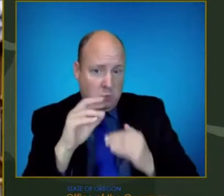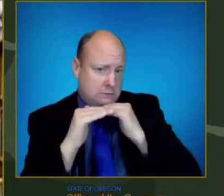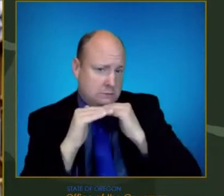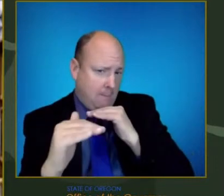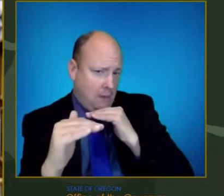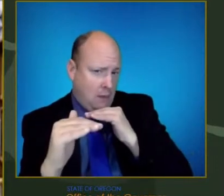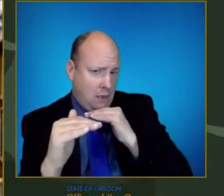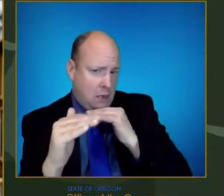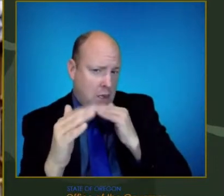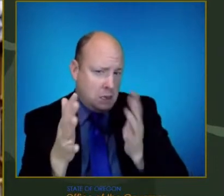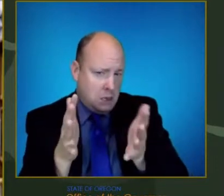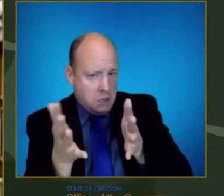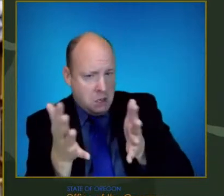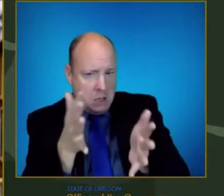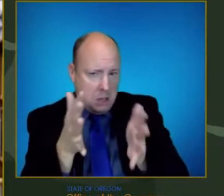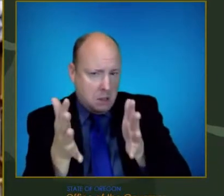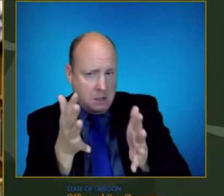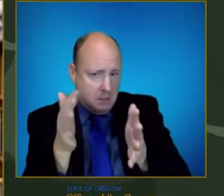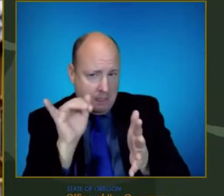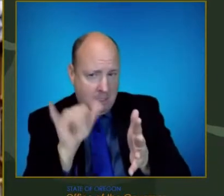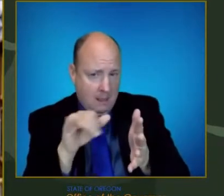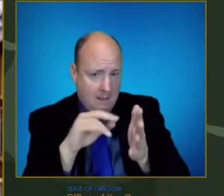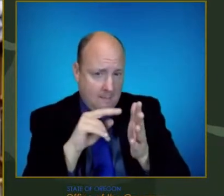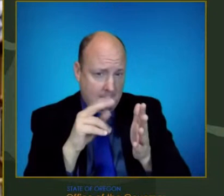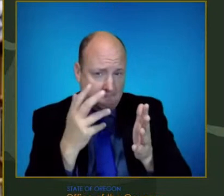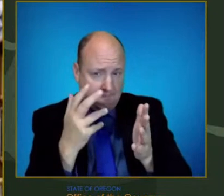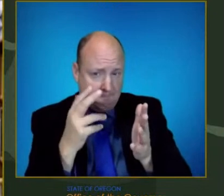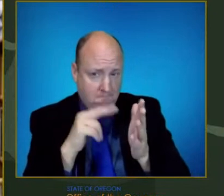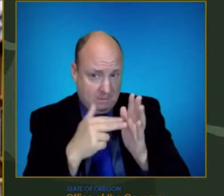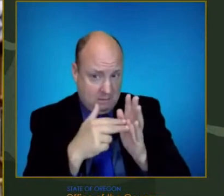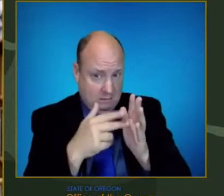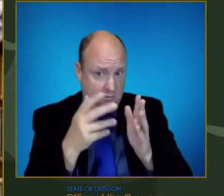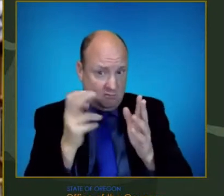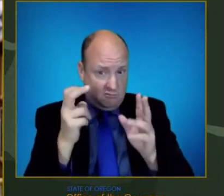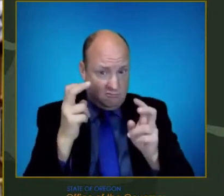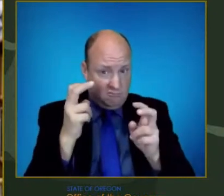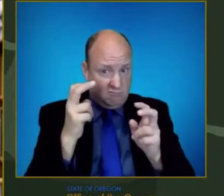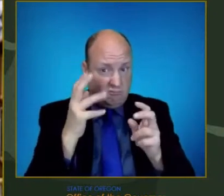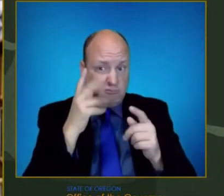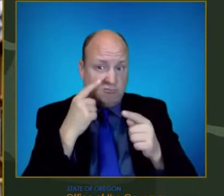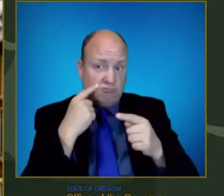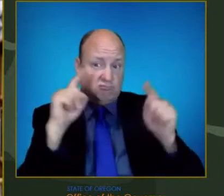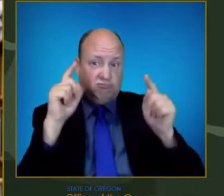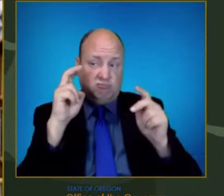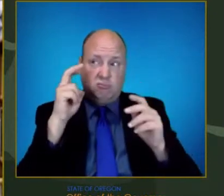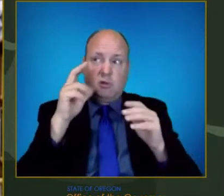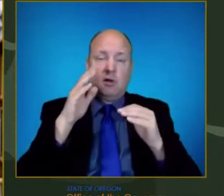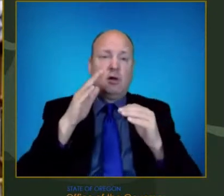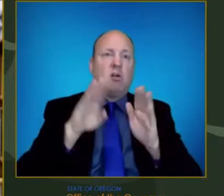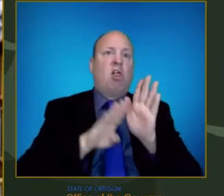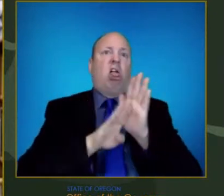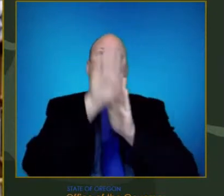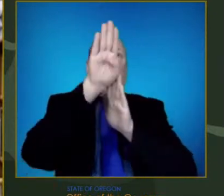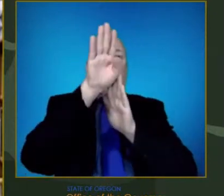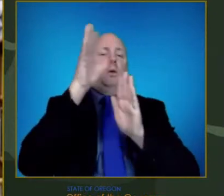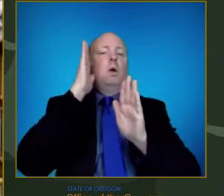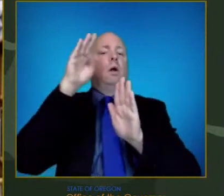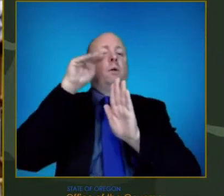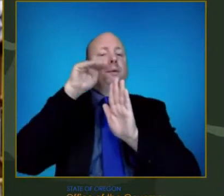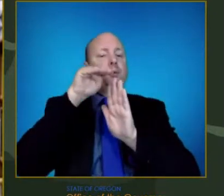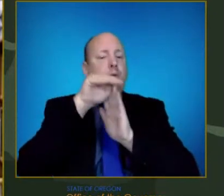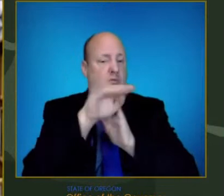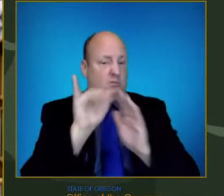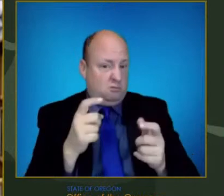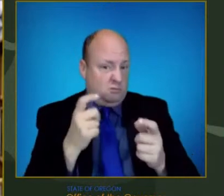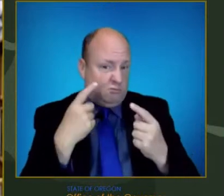that we're getting over this surge? And along those lines, have you been able to trace the reason that cases might